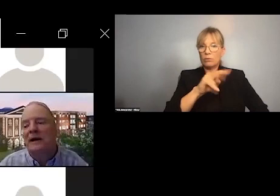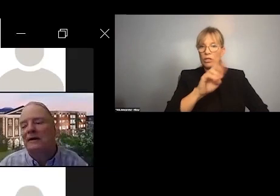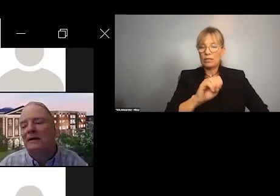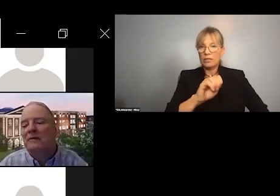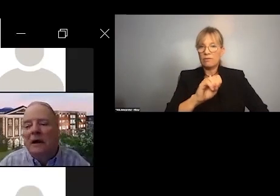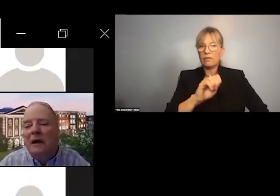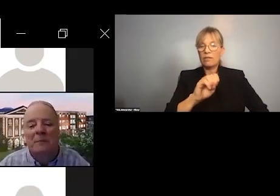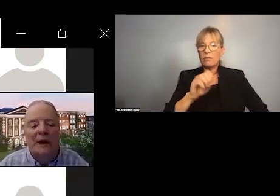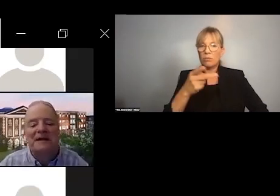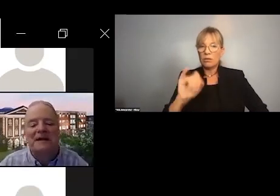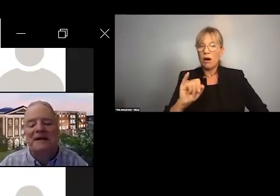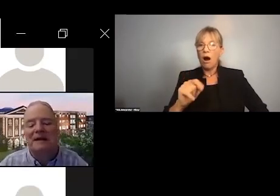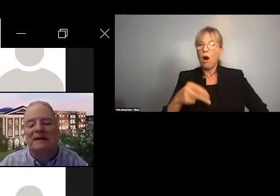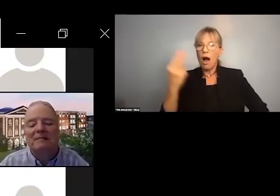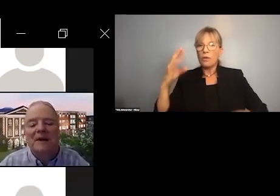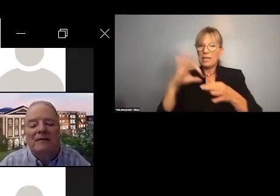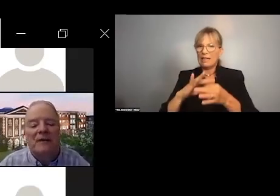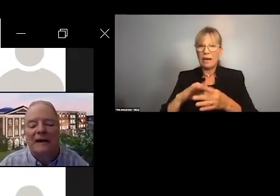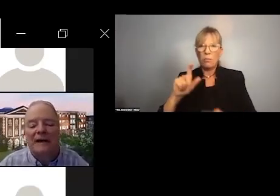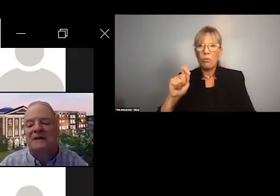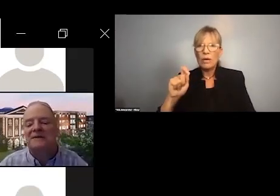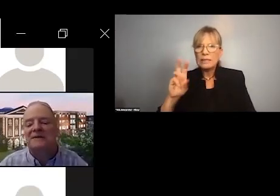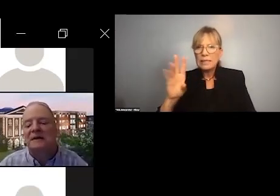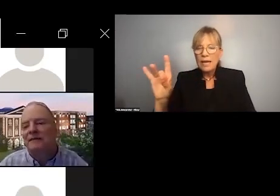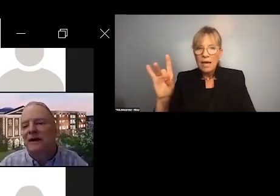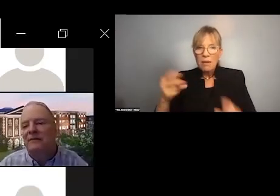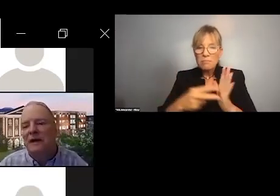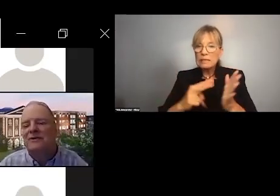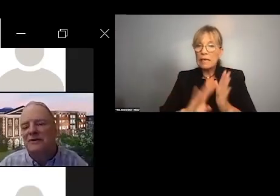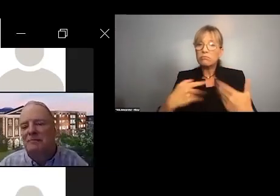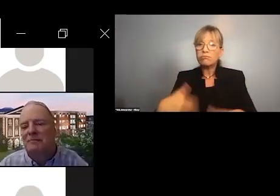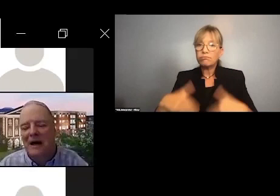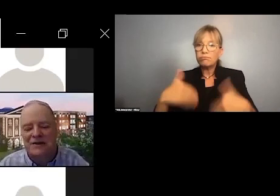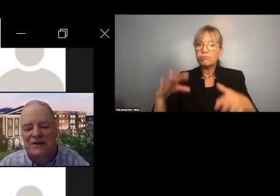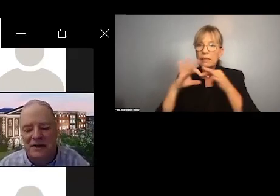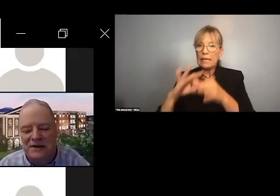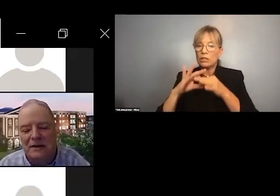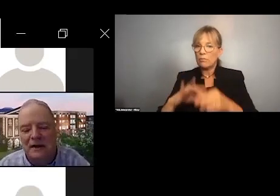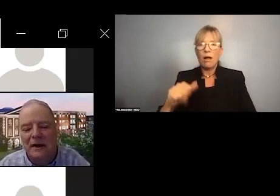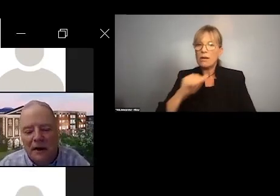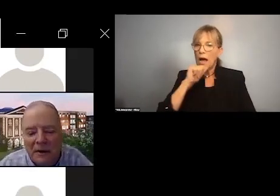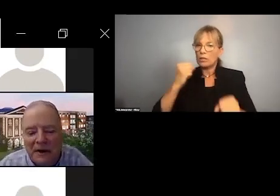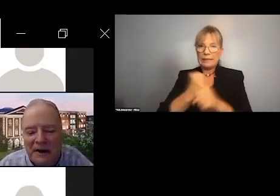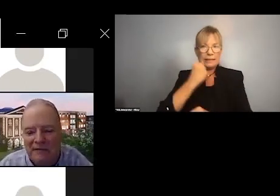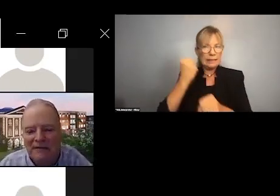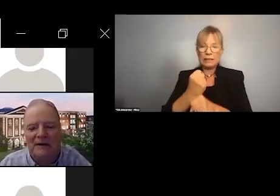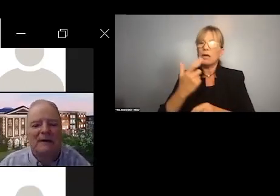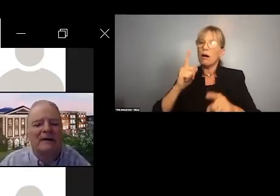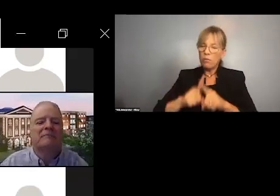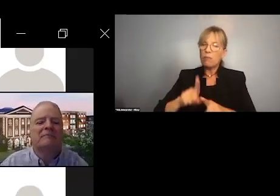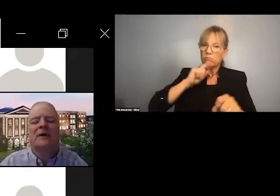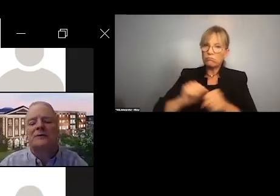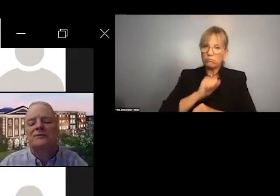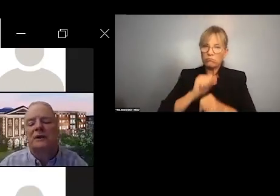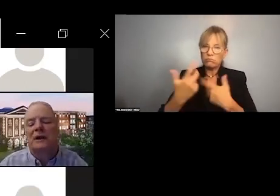highly related at 0.68. So that is a significant relationship, not just statistically, but they are